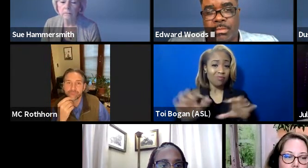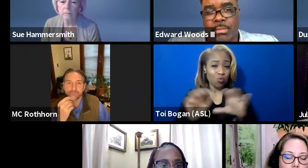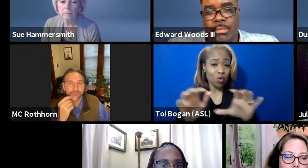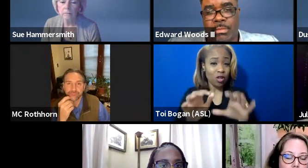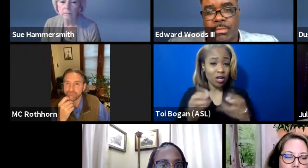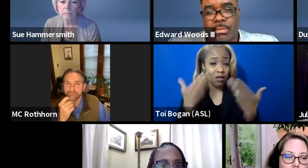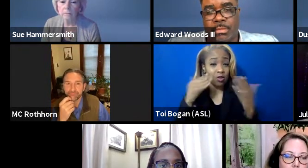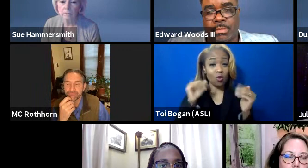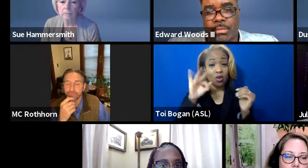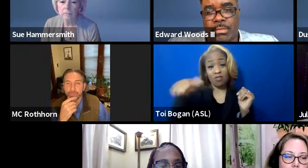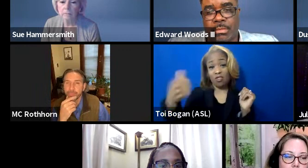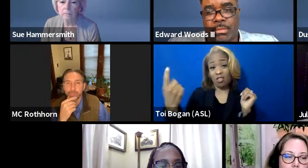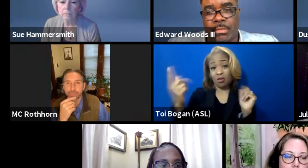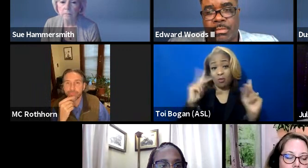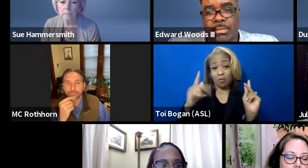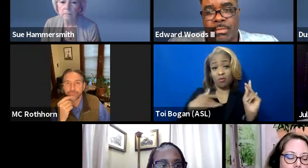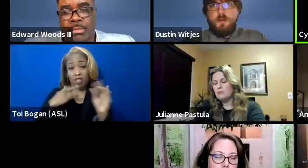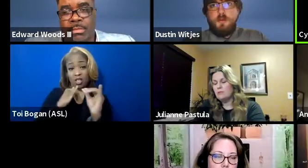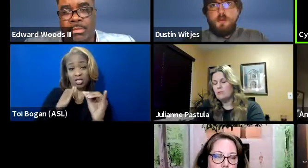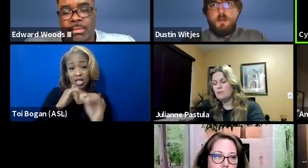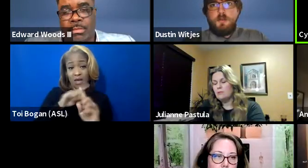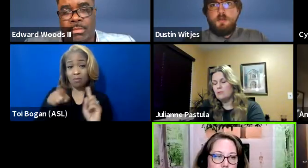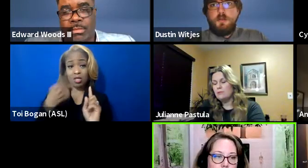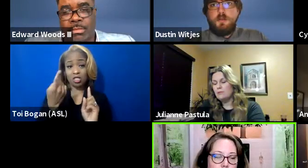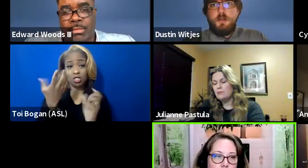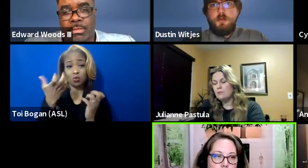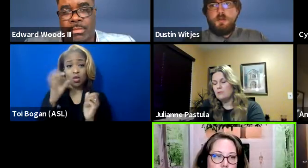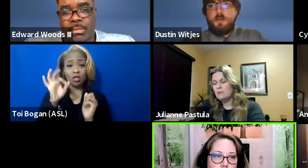I just wanted to say that.